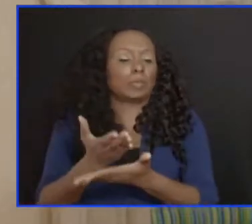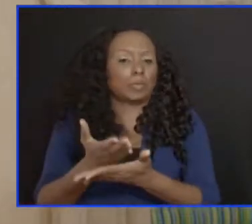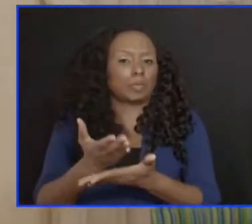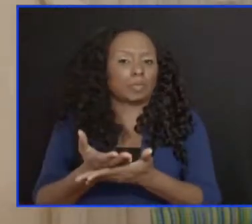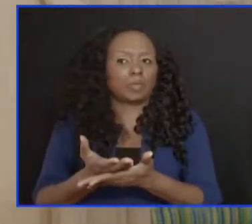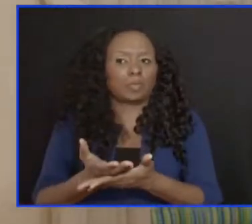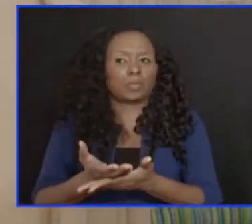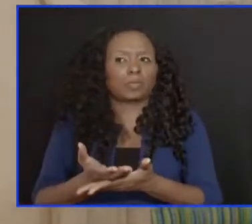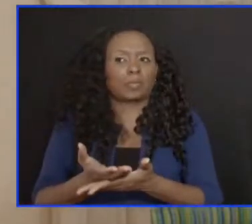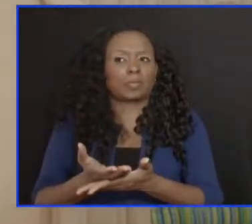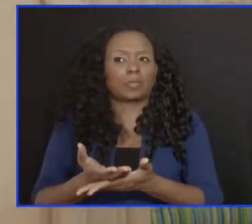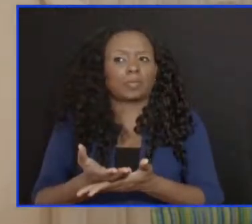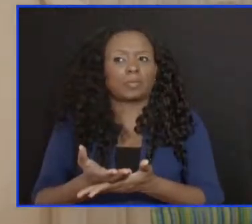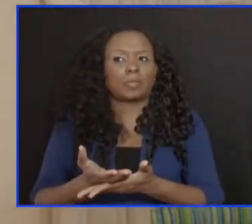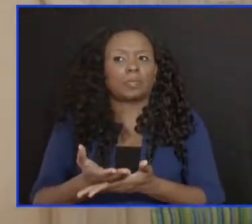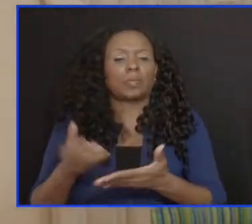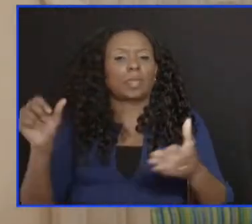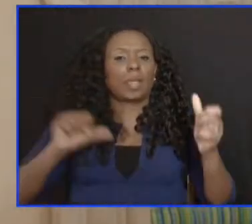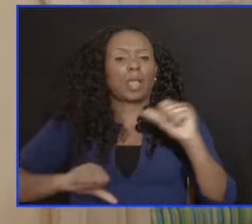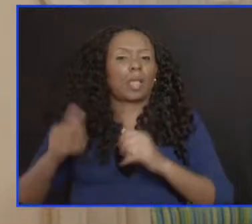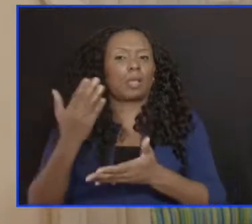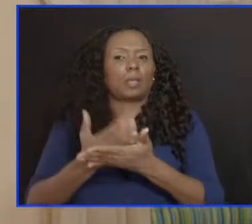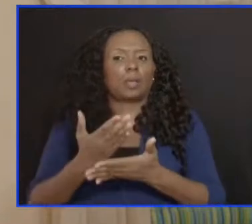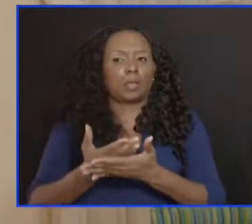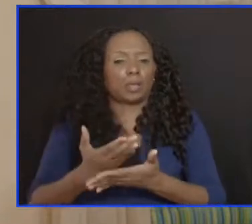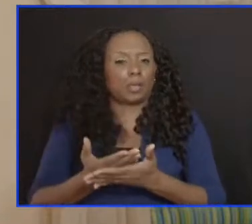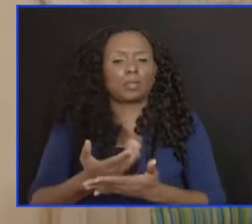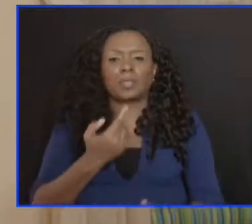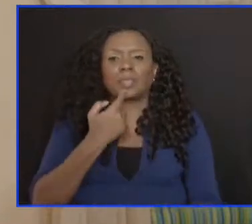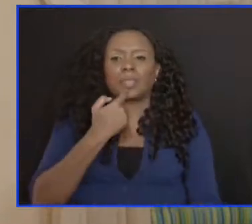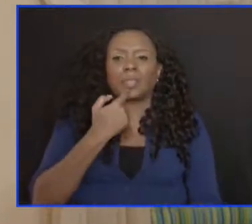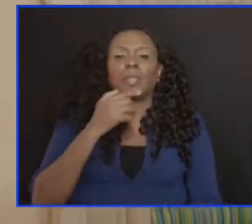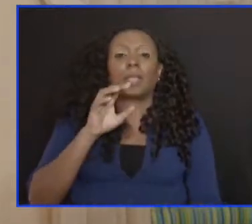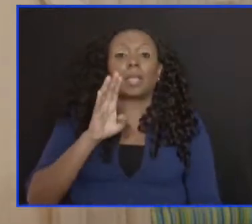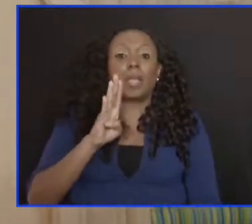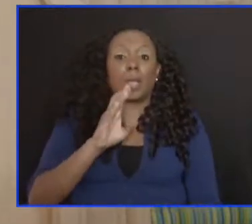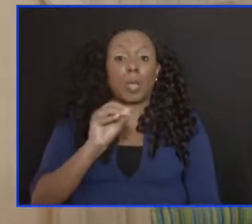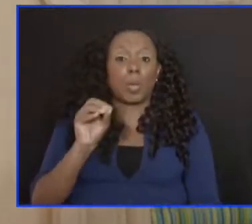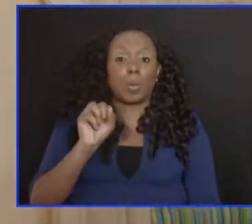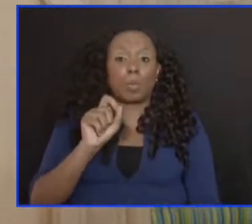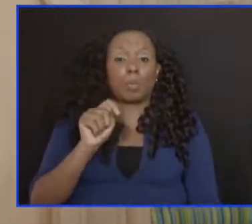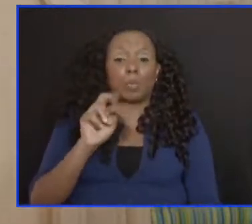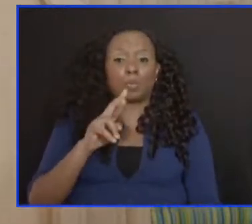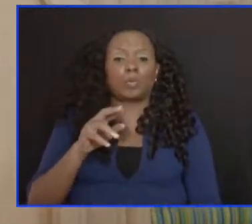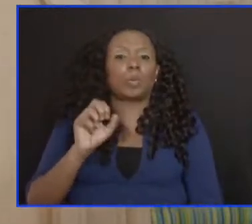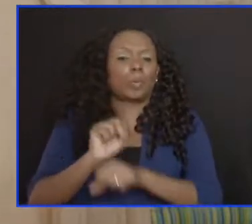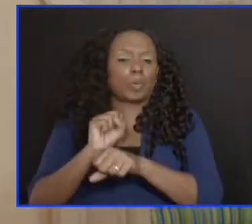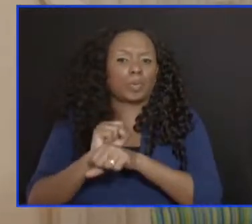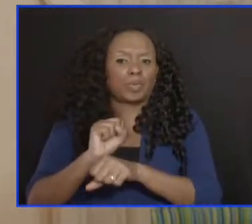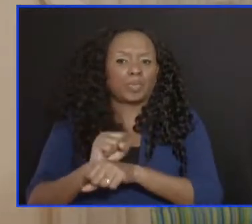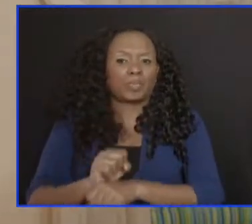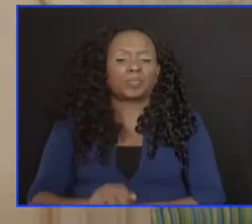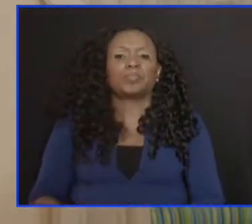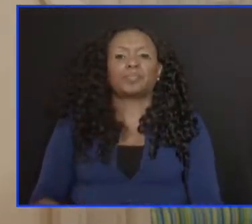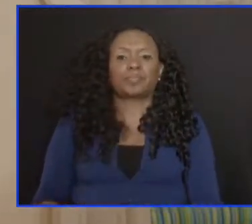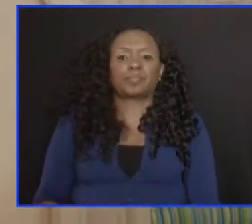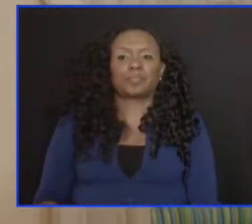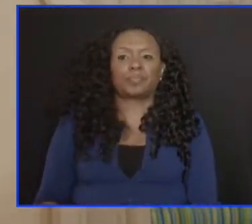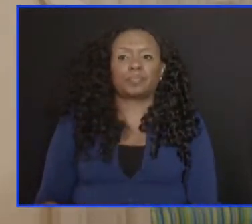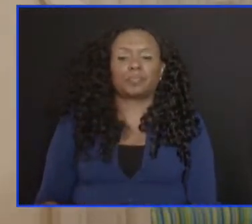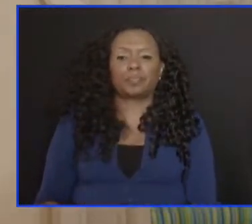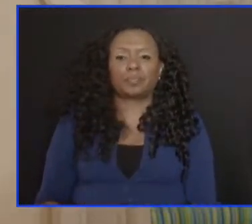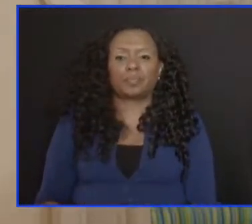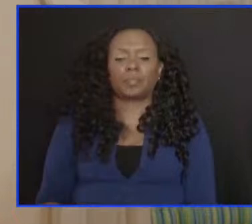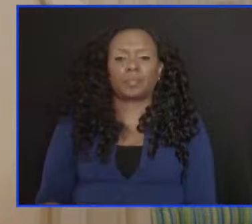otherwise or outside of Barbados is telling us that boosting works. Once again, boosting occurs